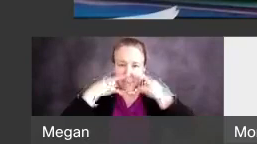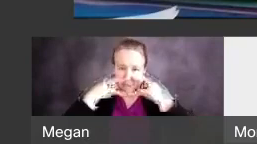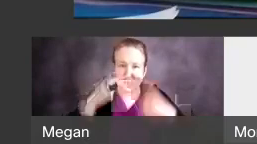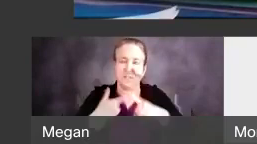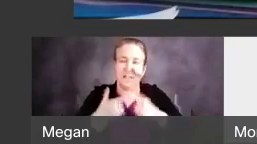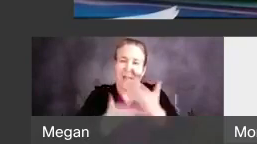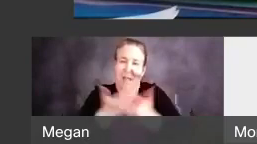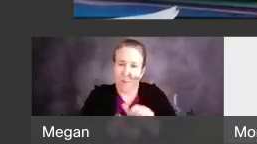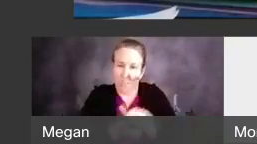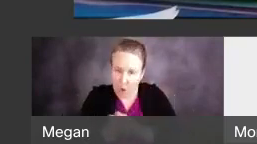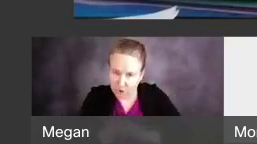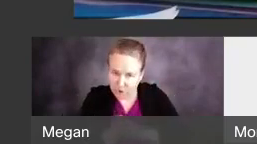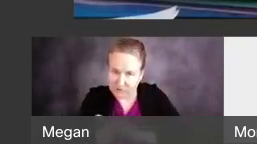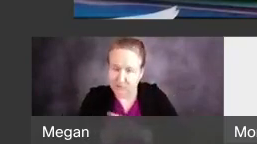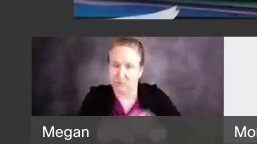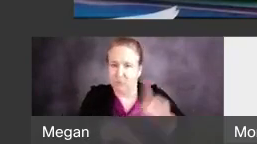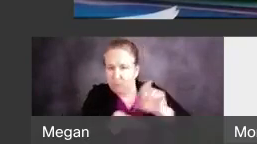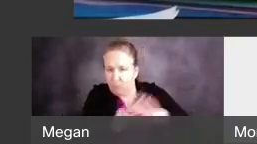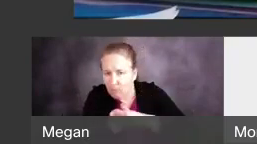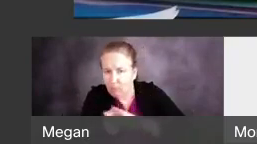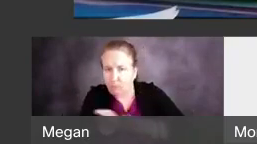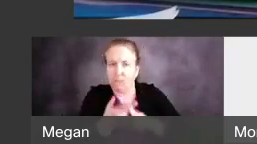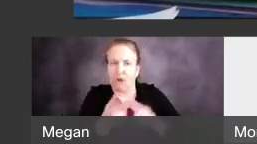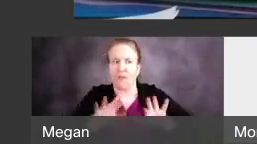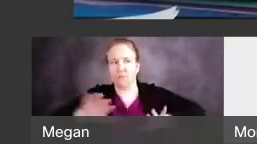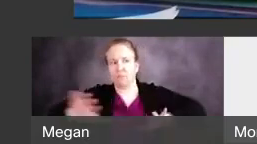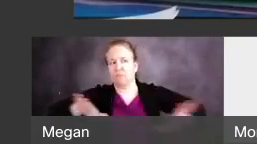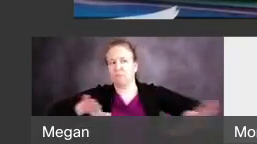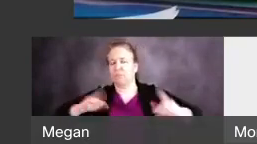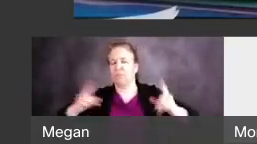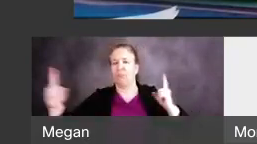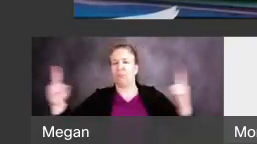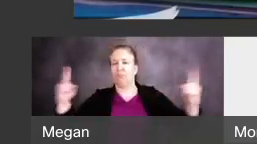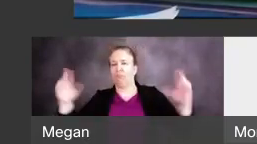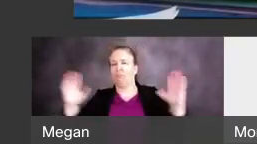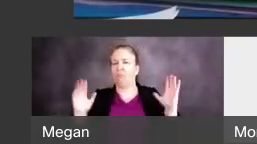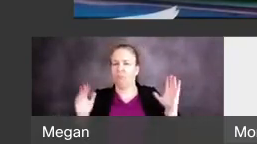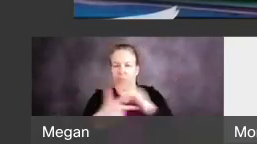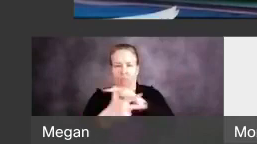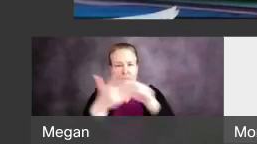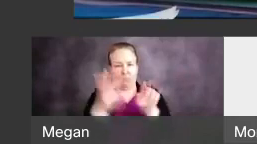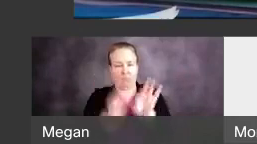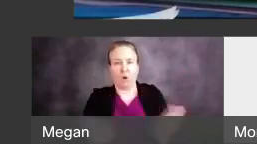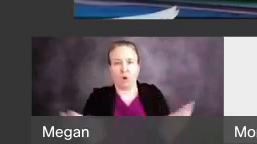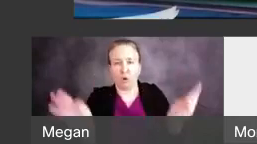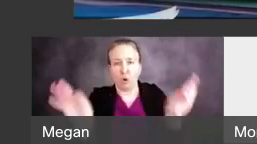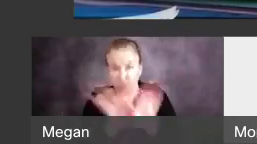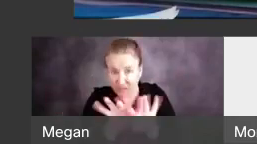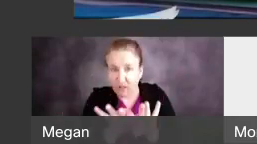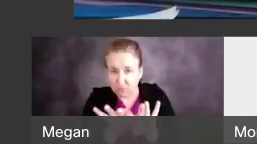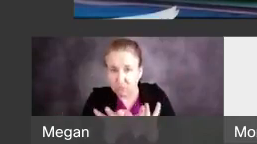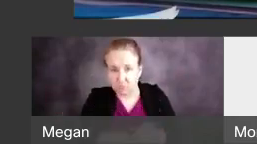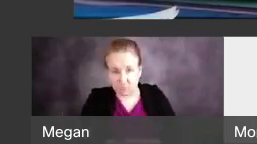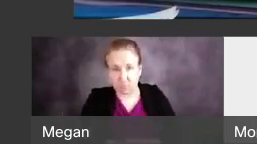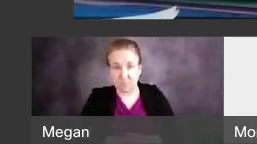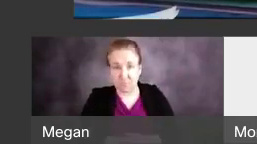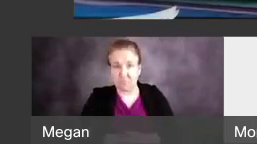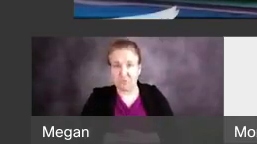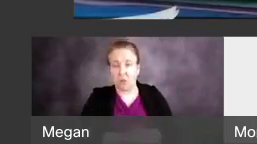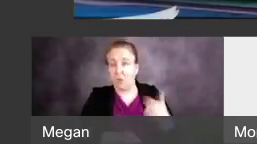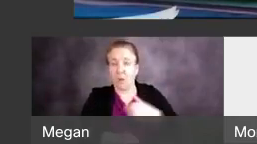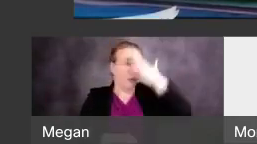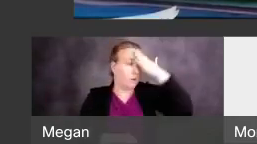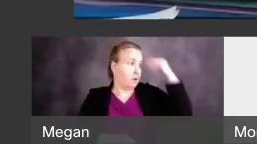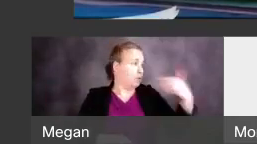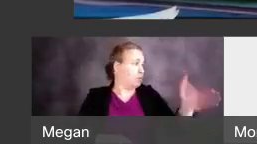washing our hands, and watching our distance. Those three things remain critical. We are far from out of the woods